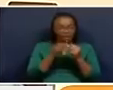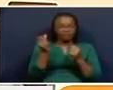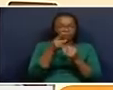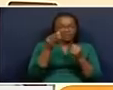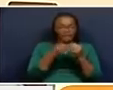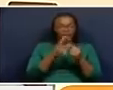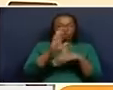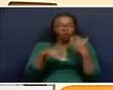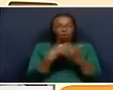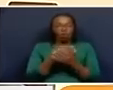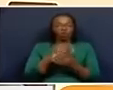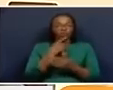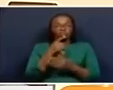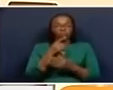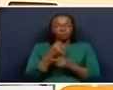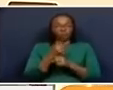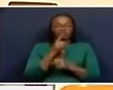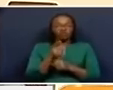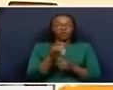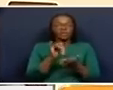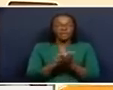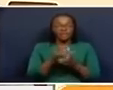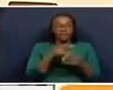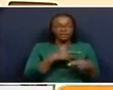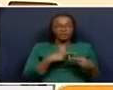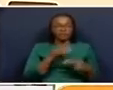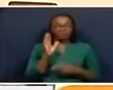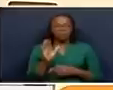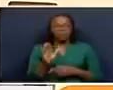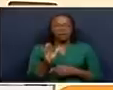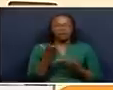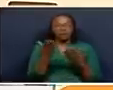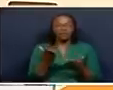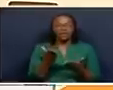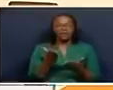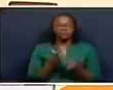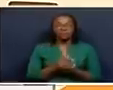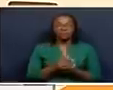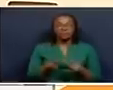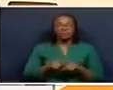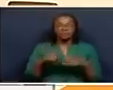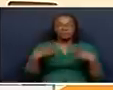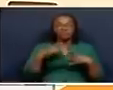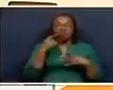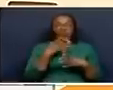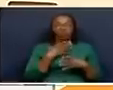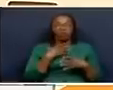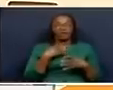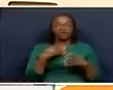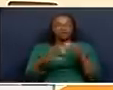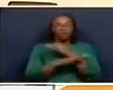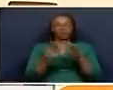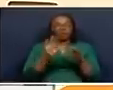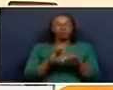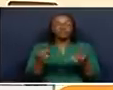going to ensure that they have their representatives, people are there, people are going to be vigilant, and those who think that they are going to steal the vote are going to